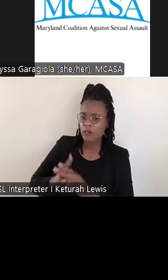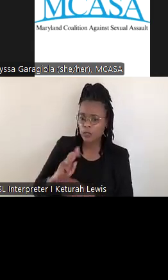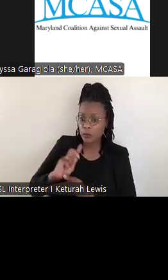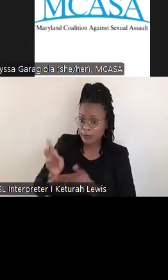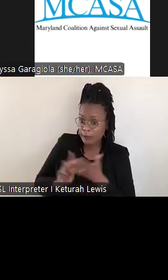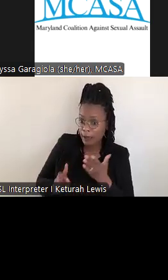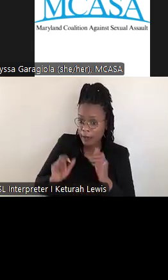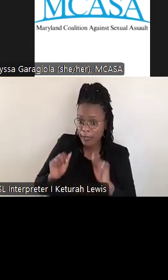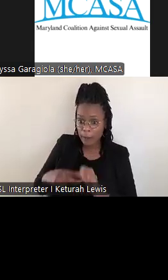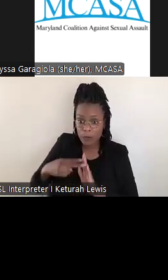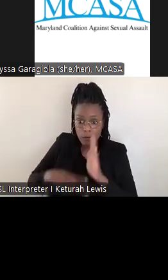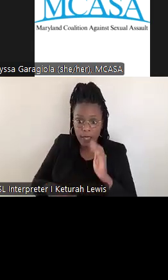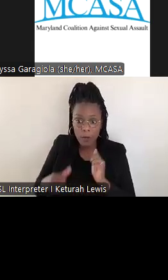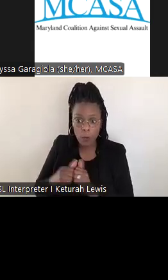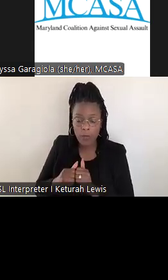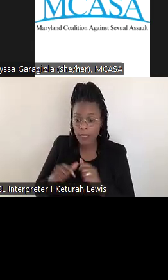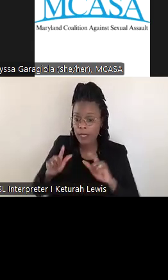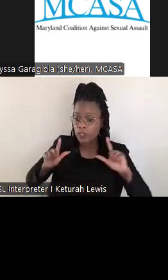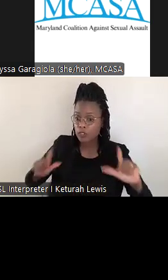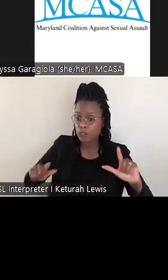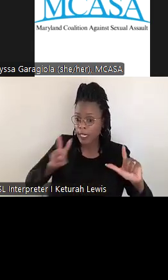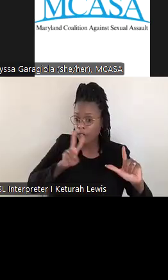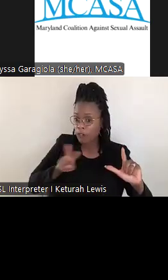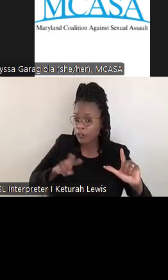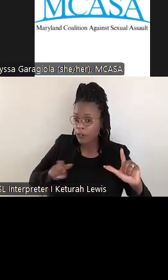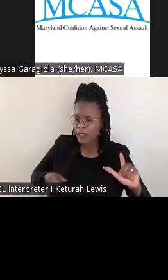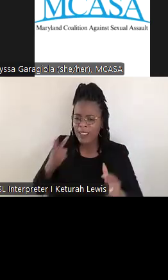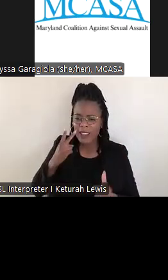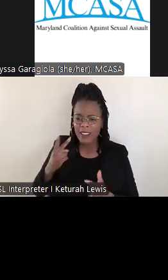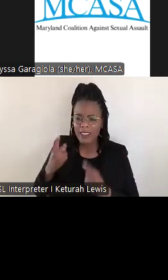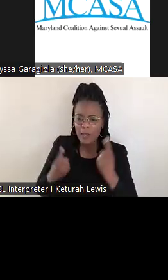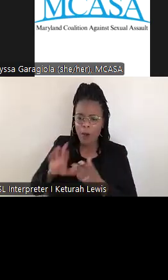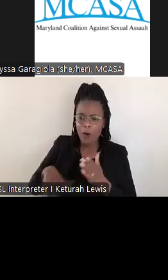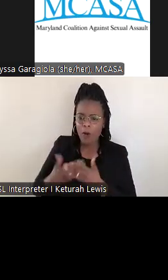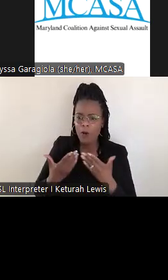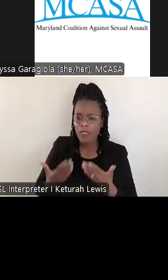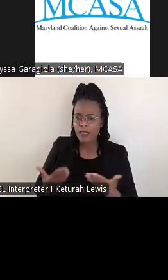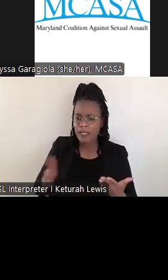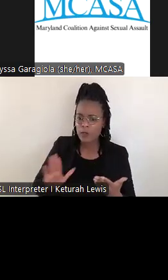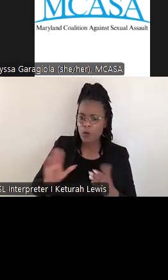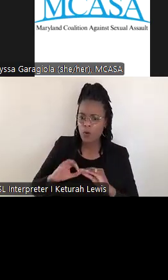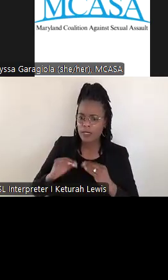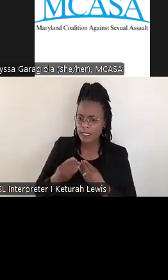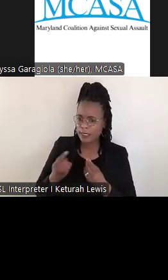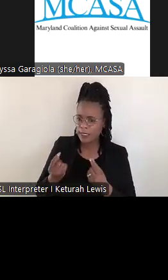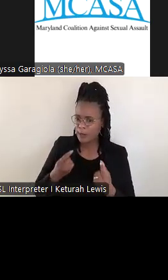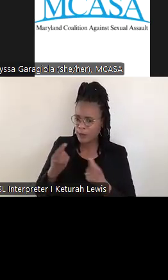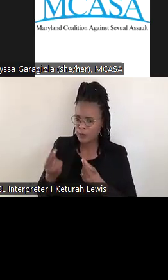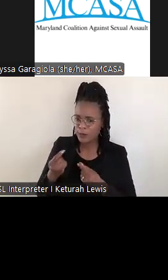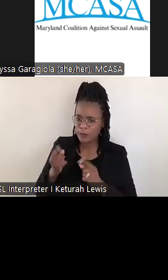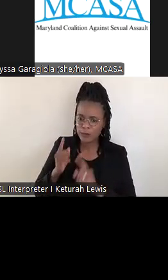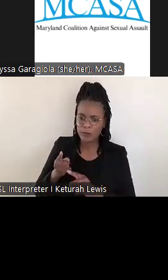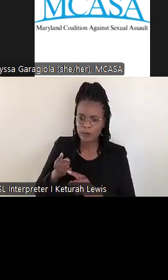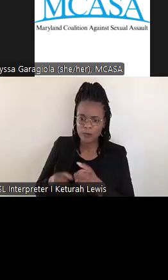screen reader? Think about all of those things that your organization can do to better serve survivors. And we have two more here to look